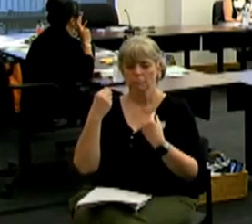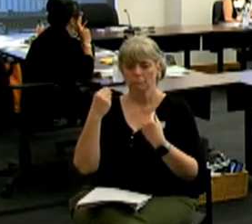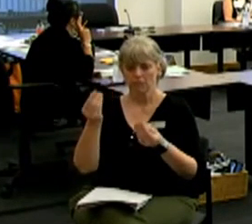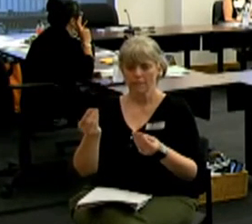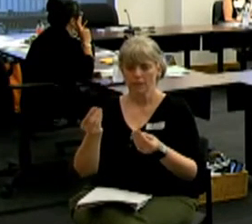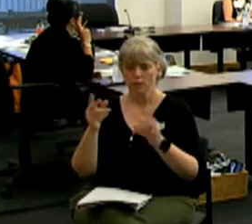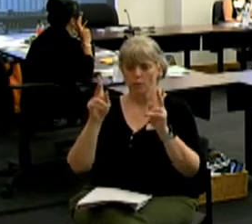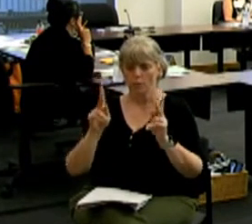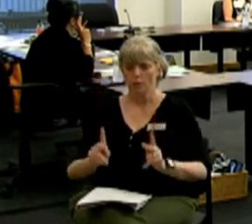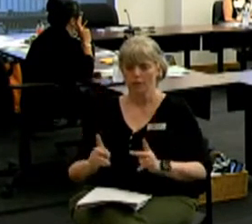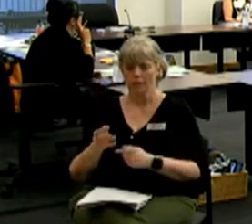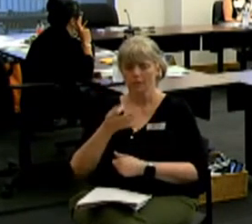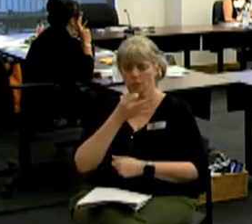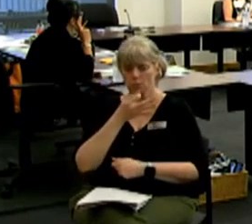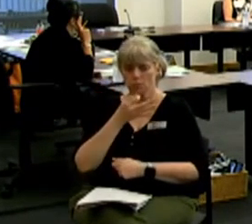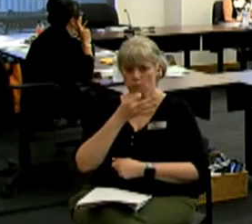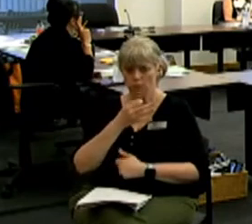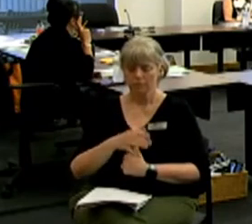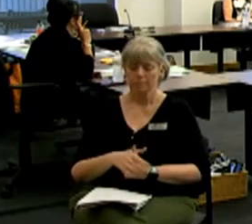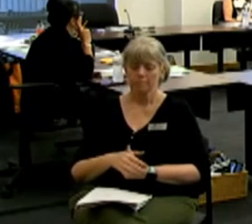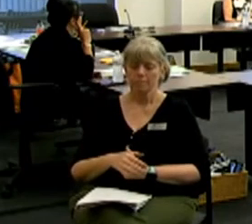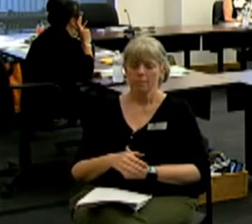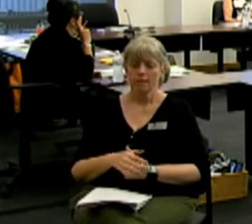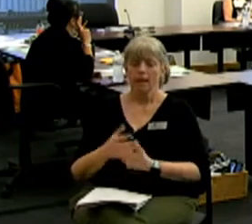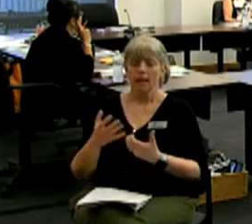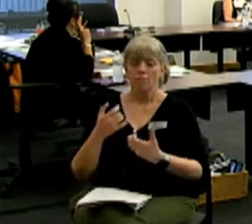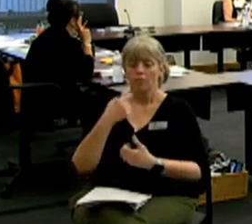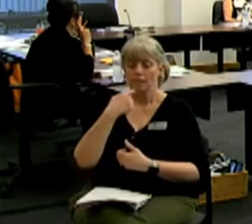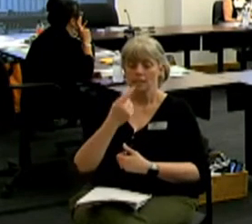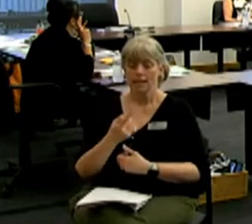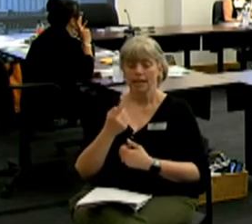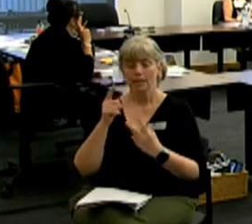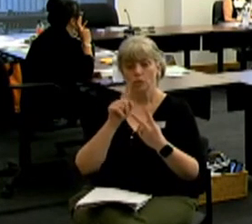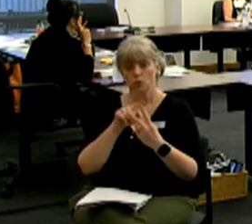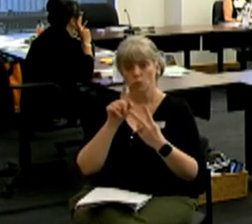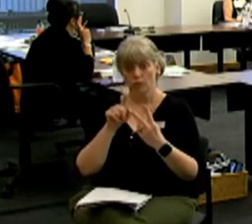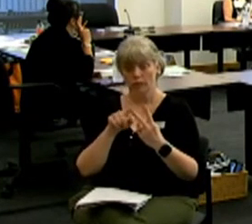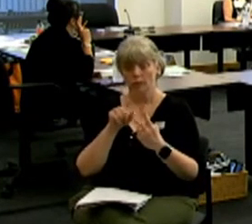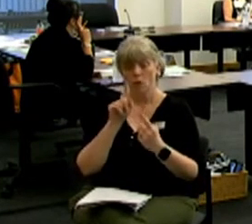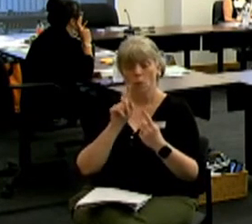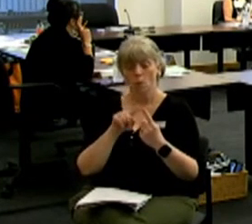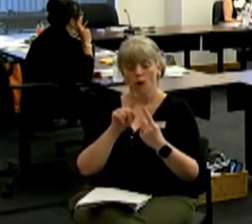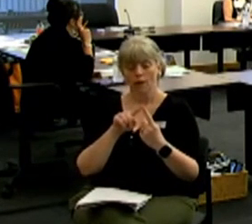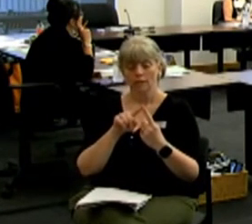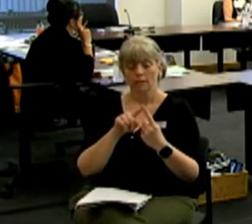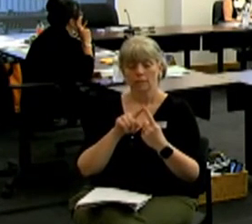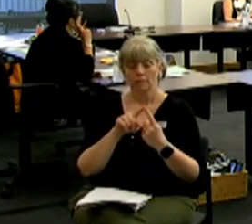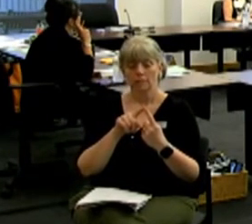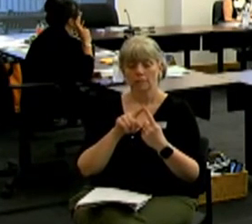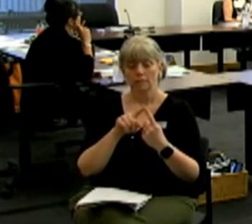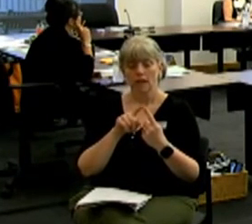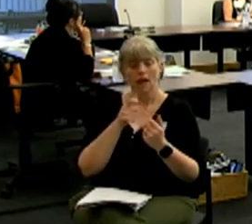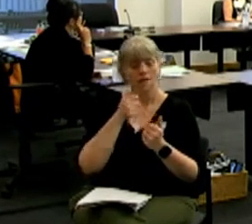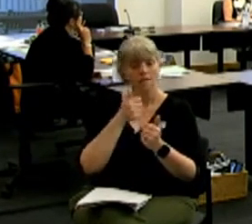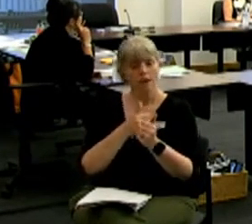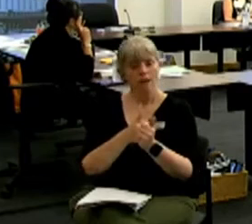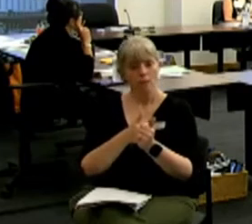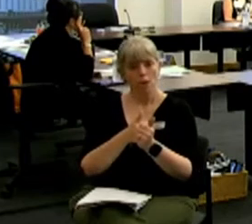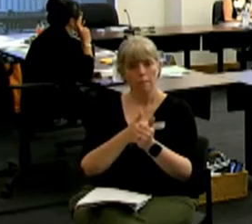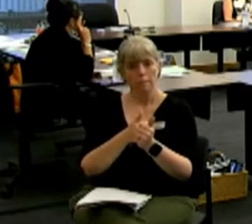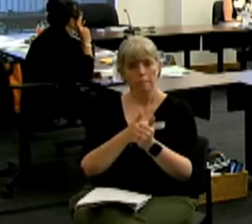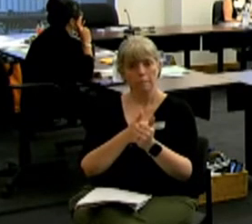person very shortly. I did want to say just a few things. One is I do want to just follow up on